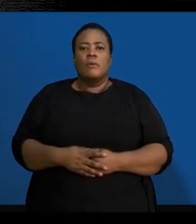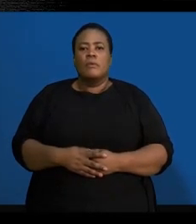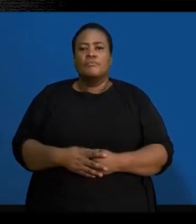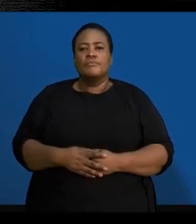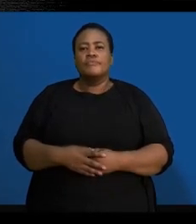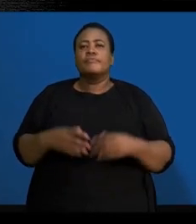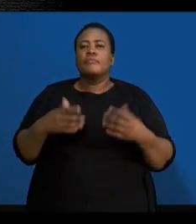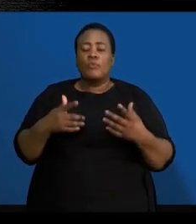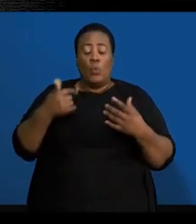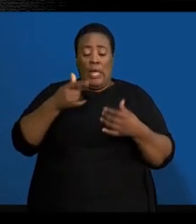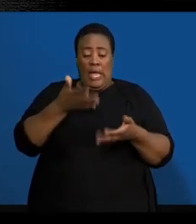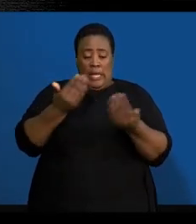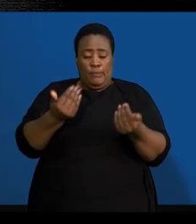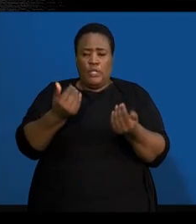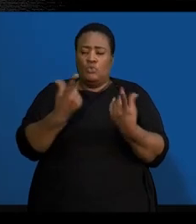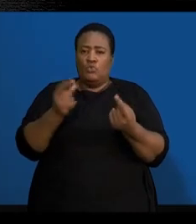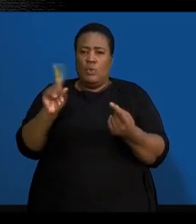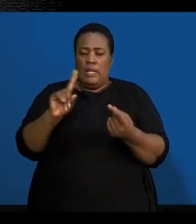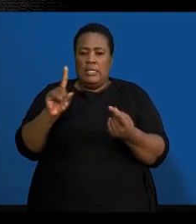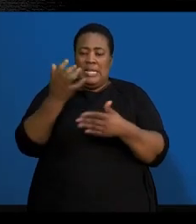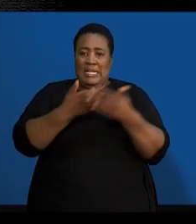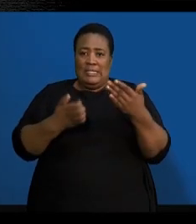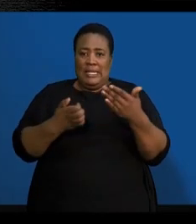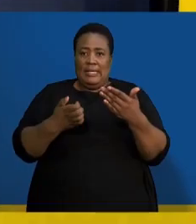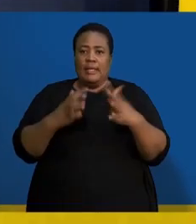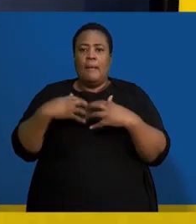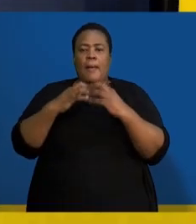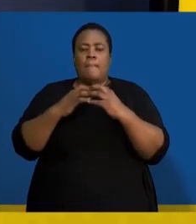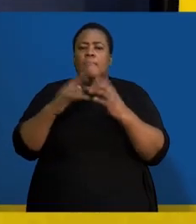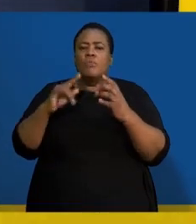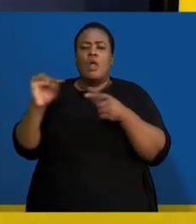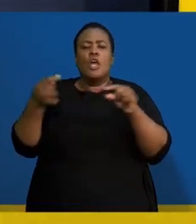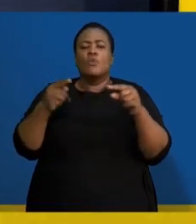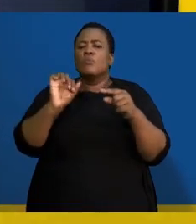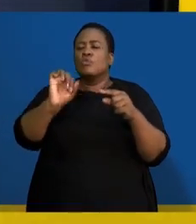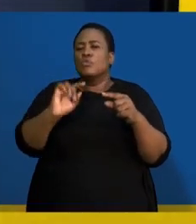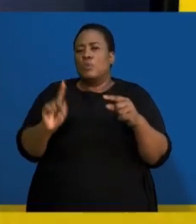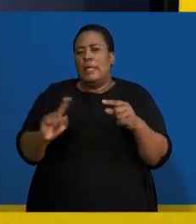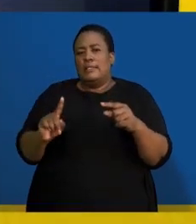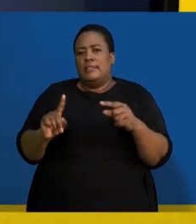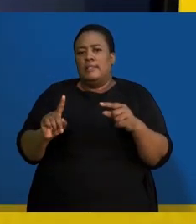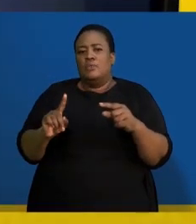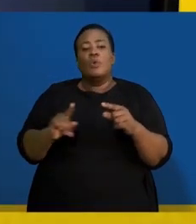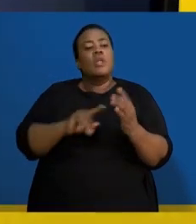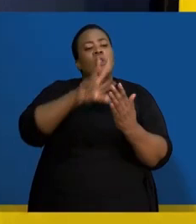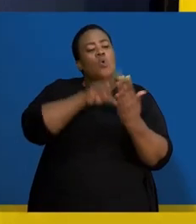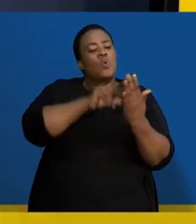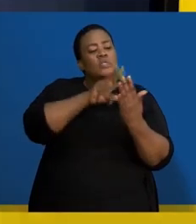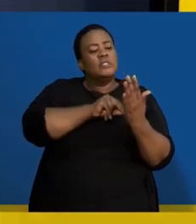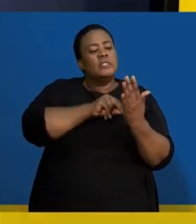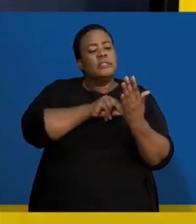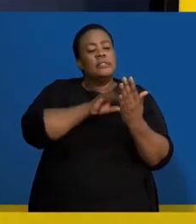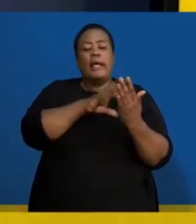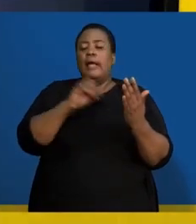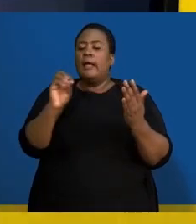What you are expected to do in an essay is to develop a line of argument. Okay, not just to repeat your notes or your